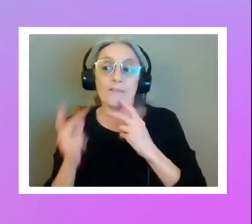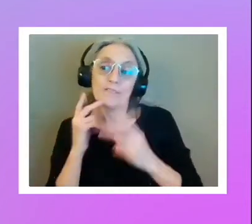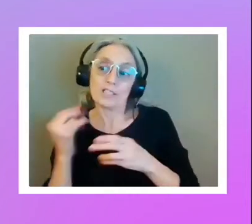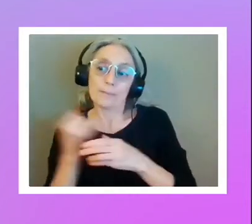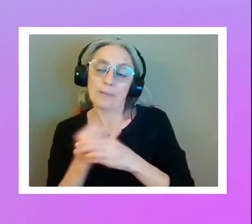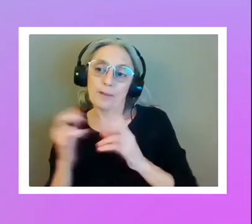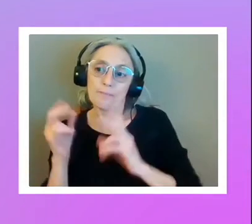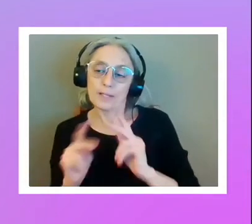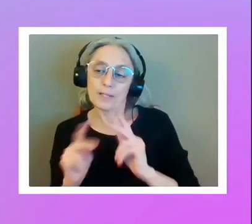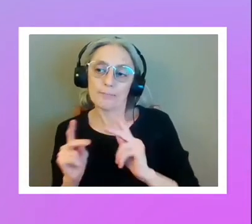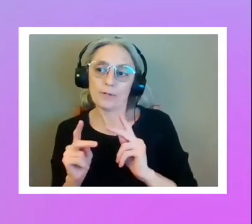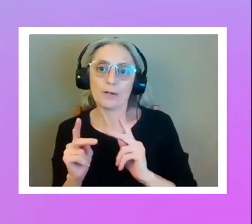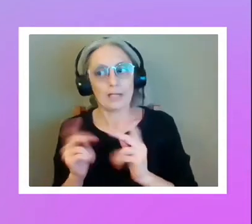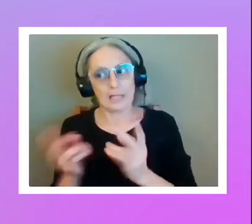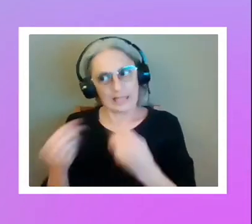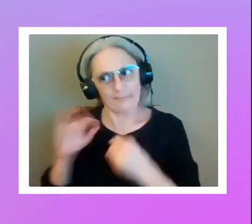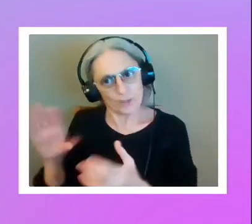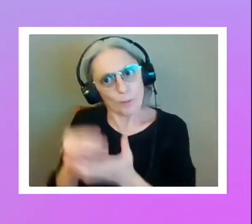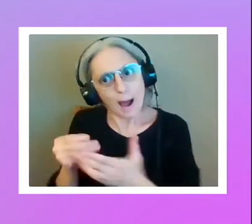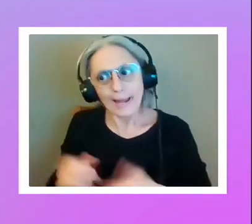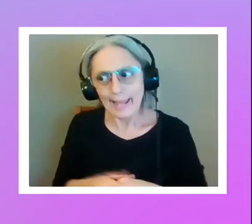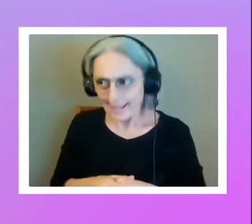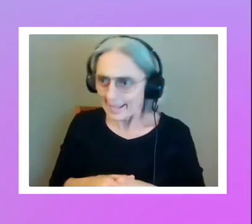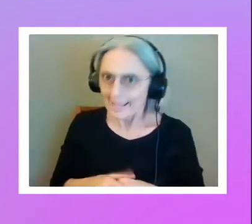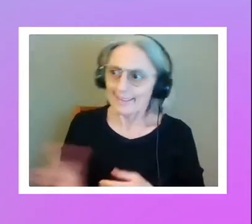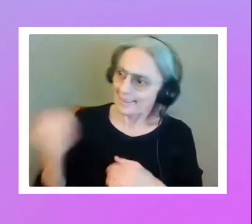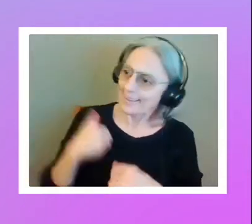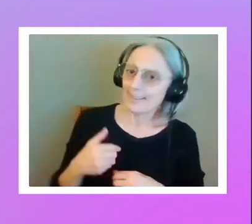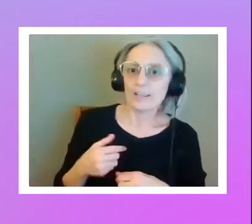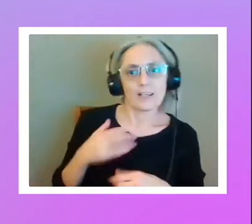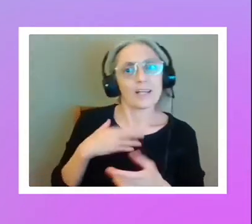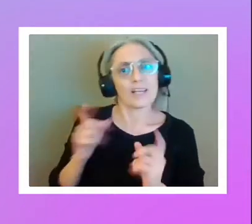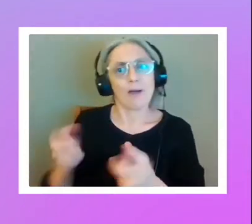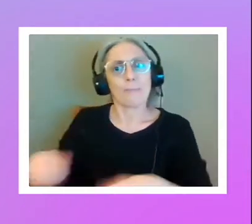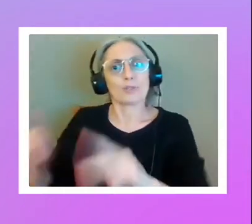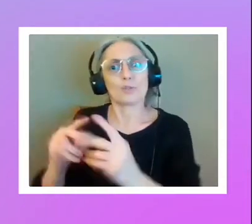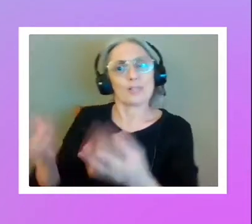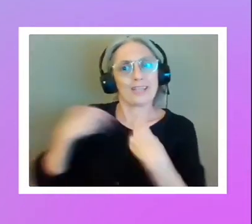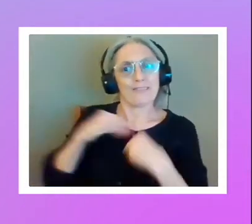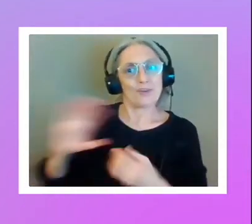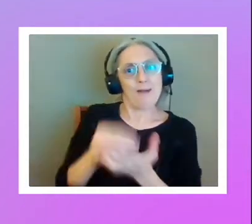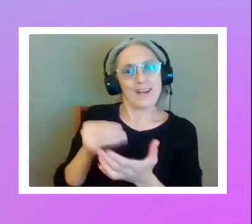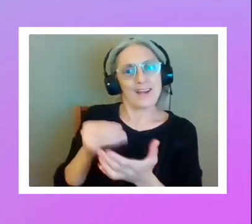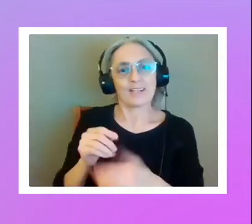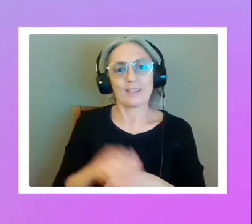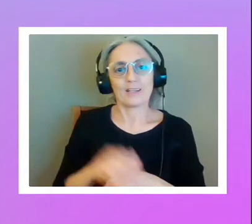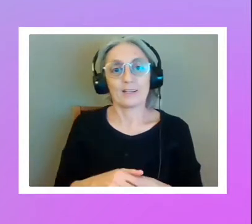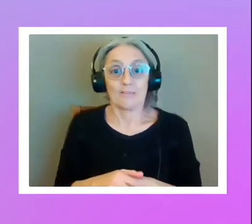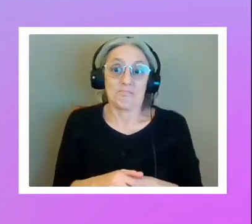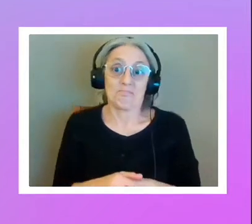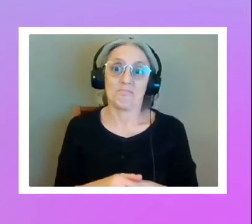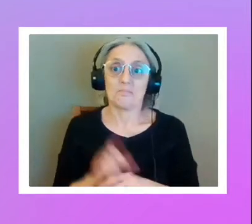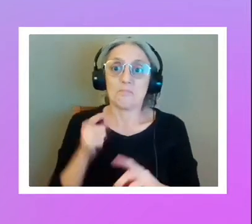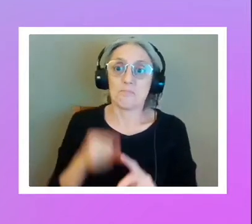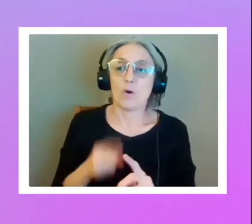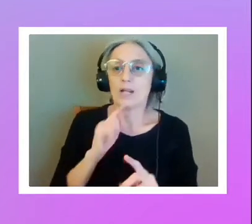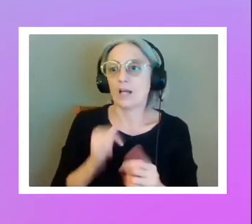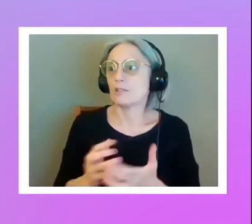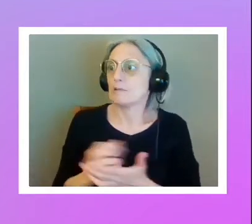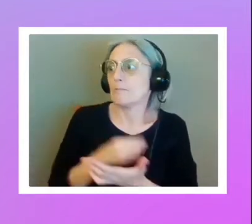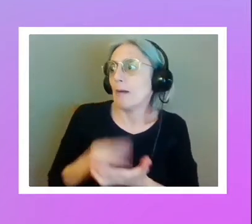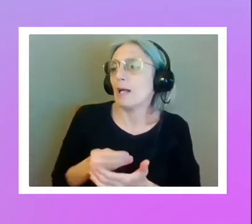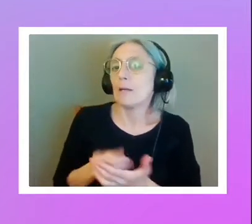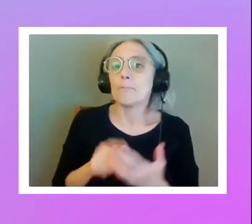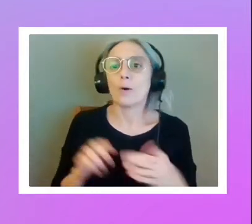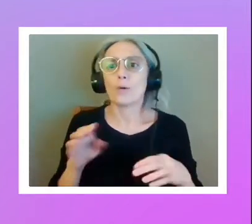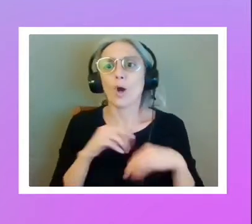opportunity to give us their money. I mean, this is not all about them giving us our money, but hey, we're business owners. That's